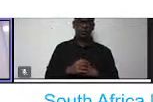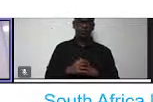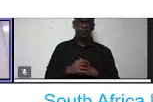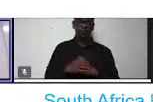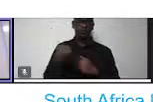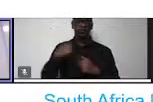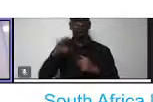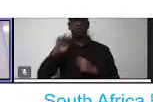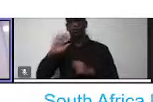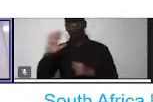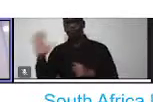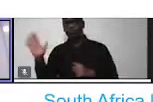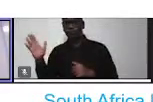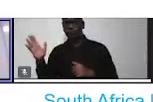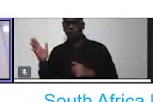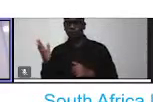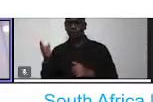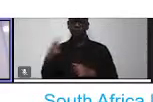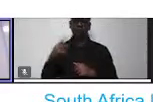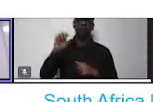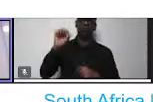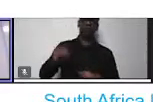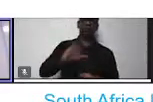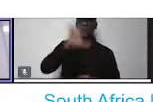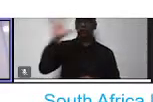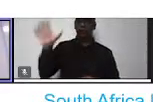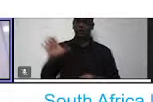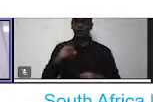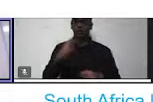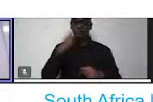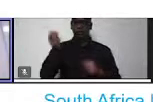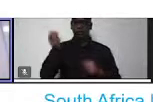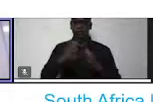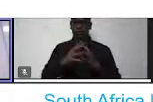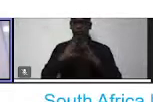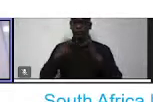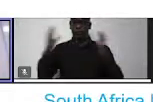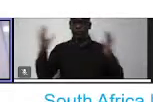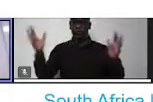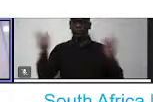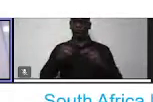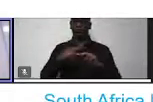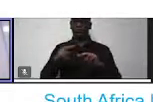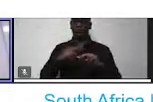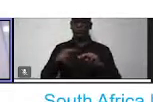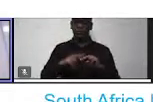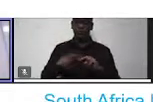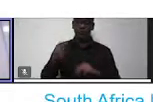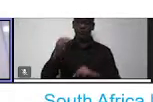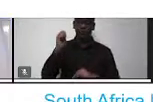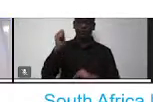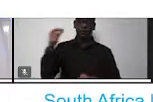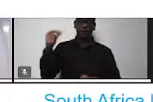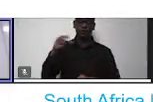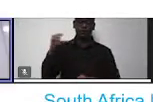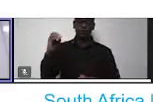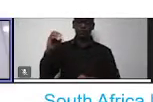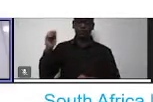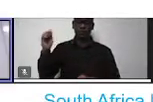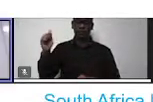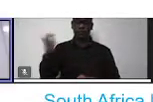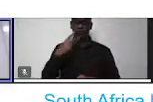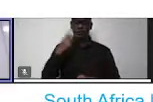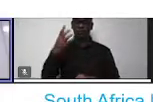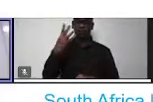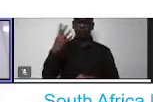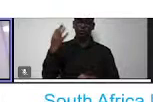So South Africa is by far the biggest utilizer of AGOA. As you can see,